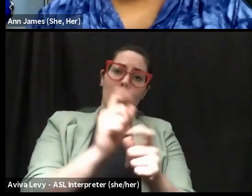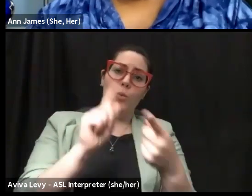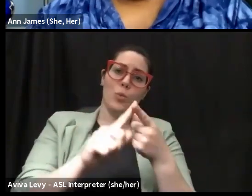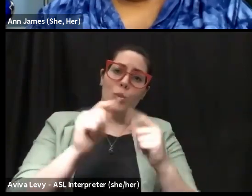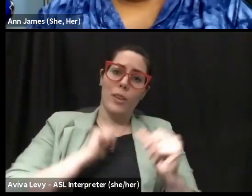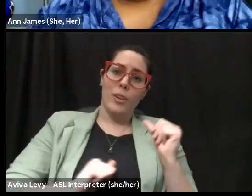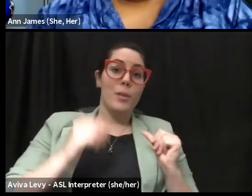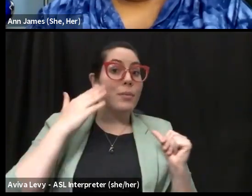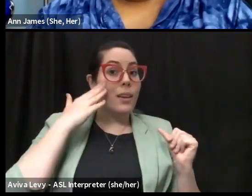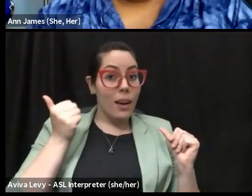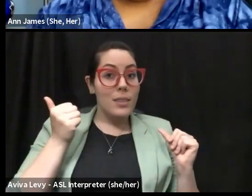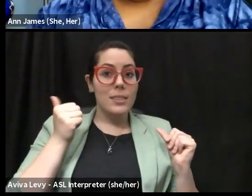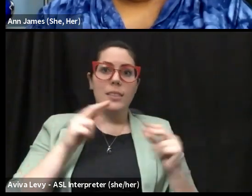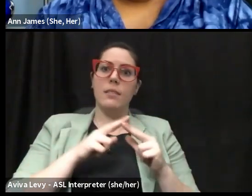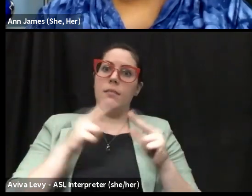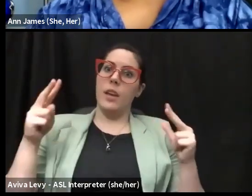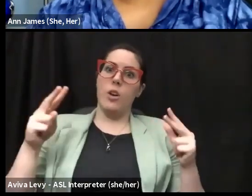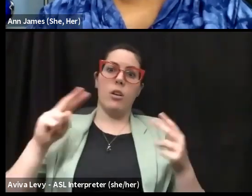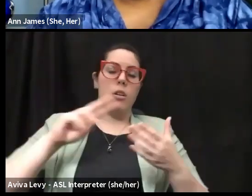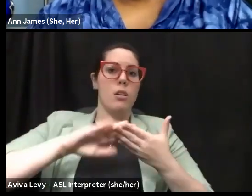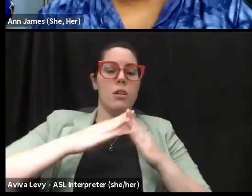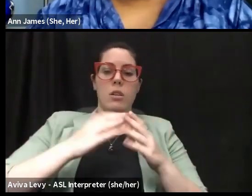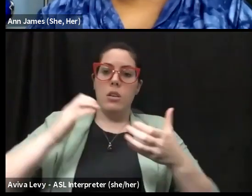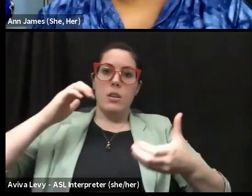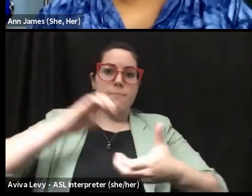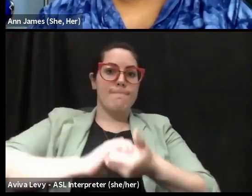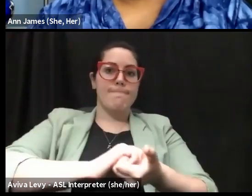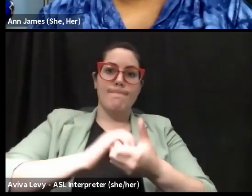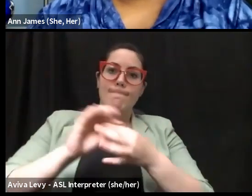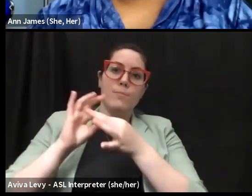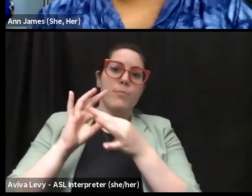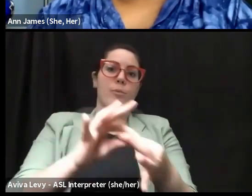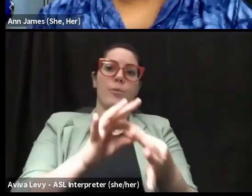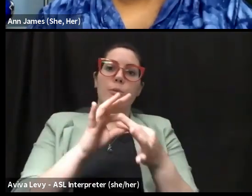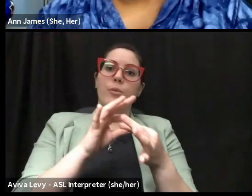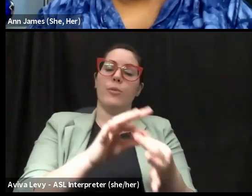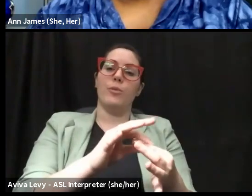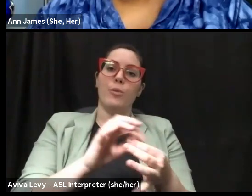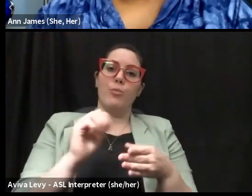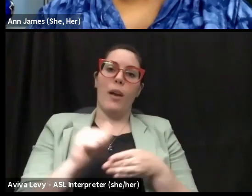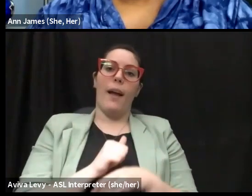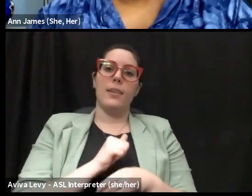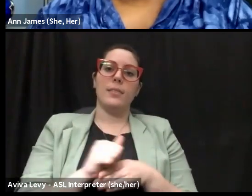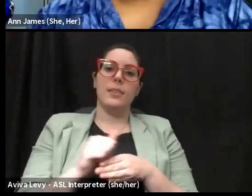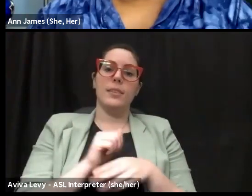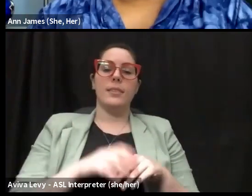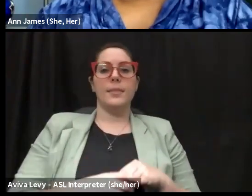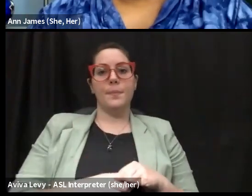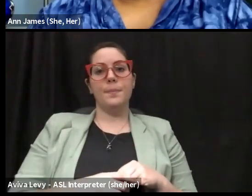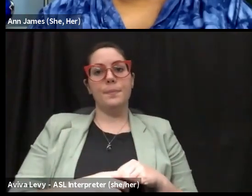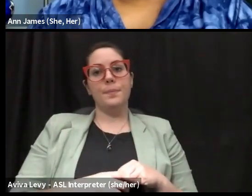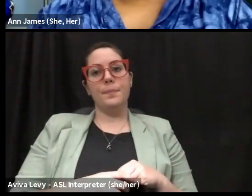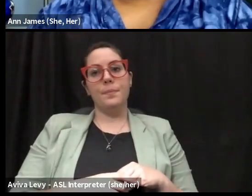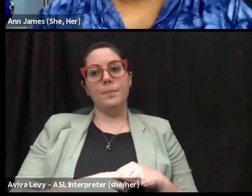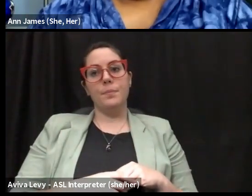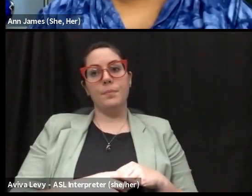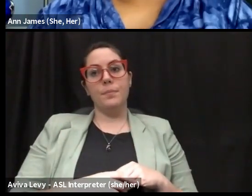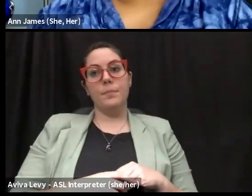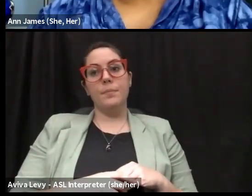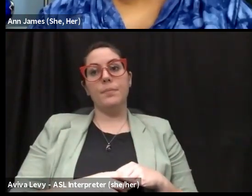a communal creative craft. In the communities that are around theater